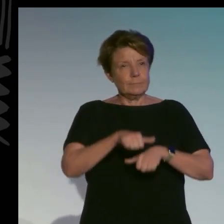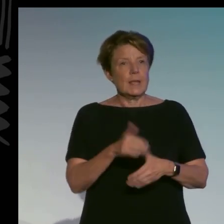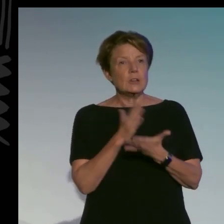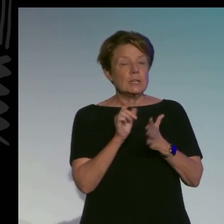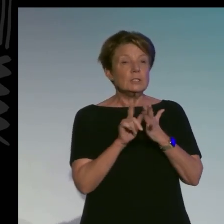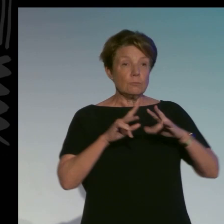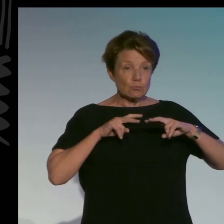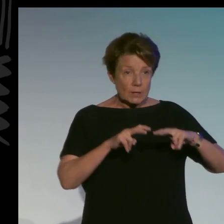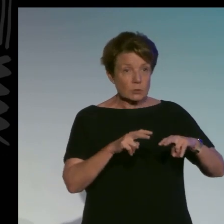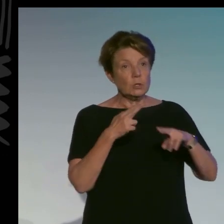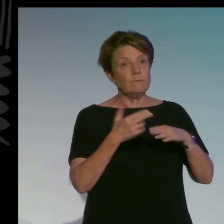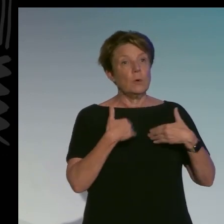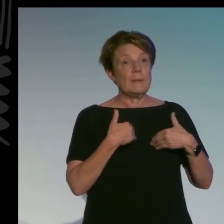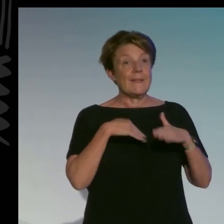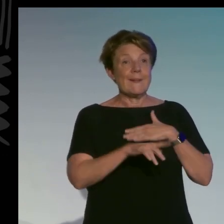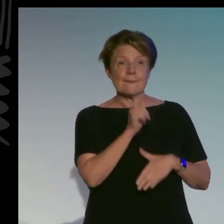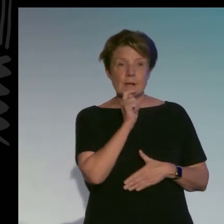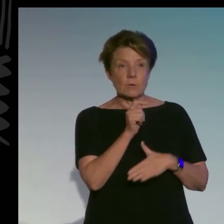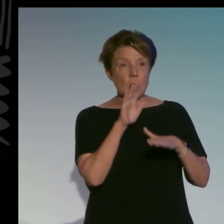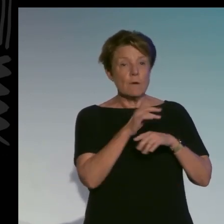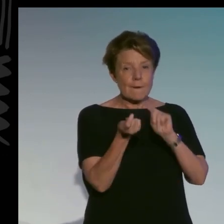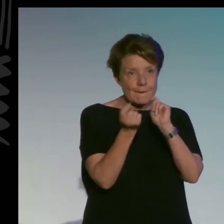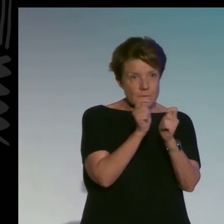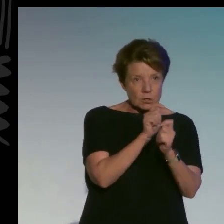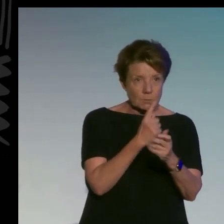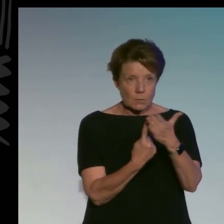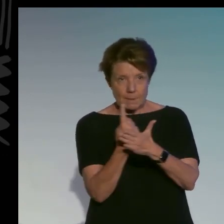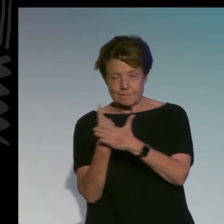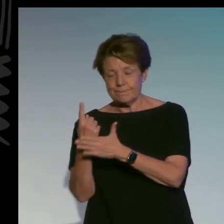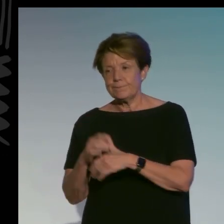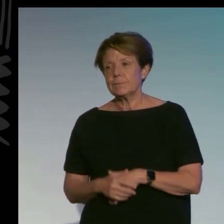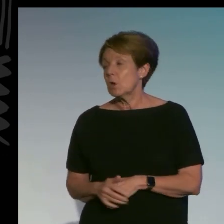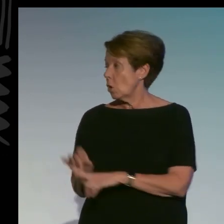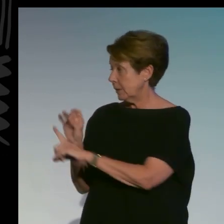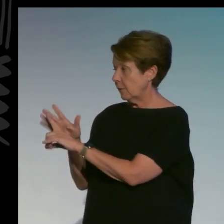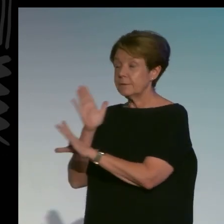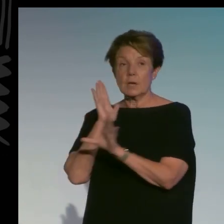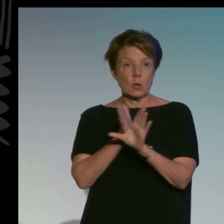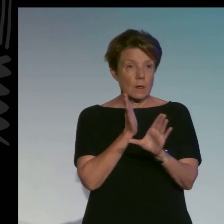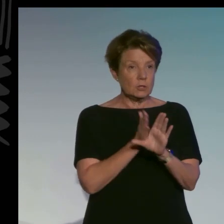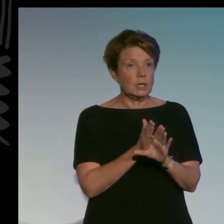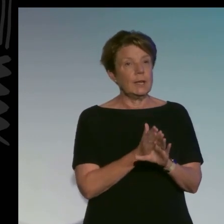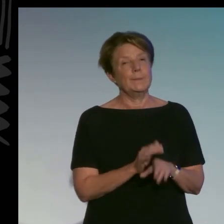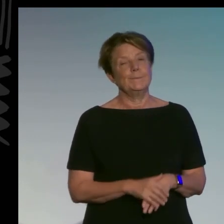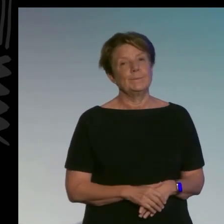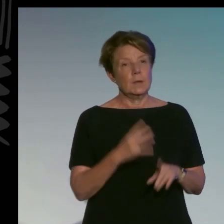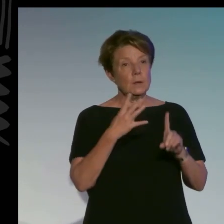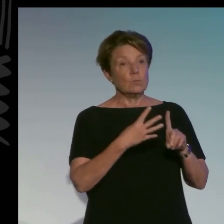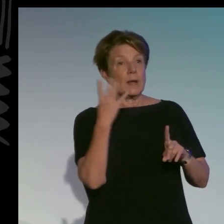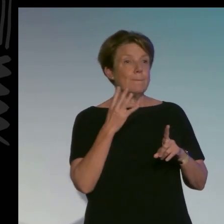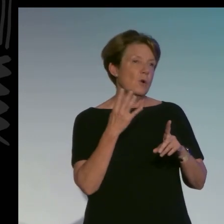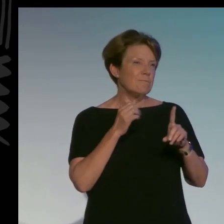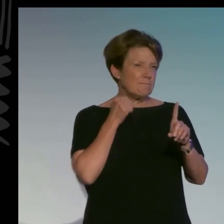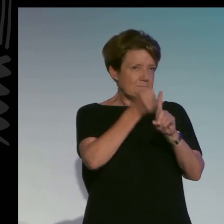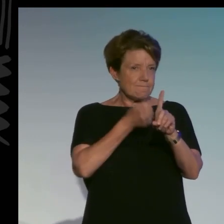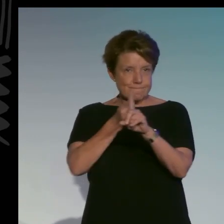Global Interfaith Commission in Hungary on conversion practices. She herself is a psychologist and an LGBTQ